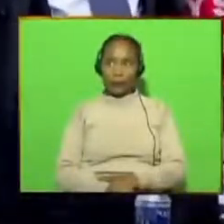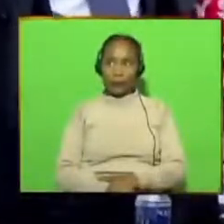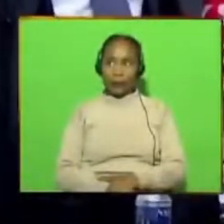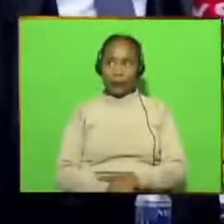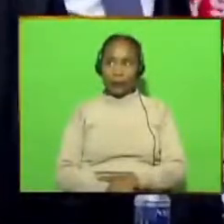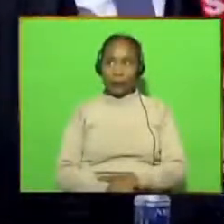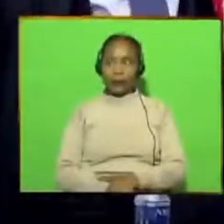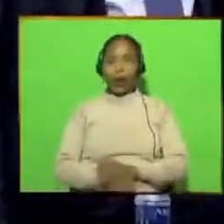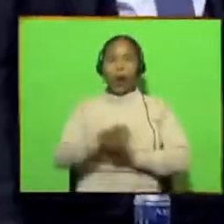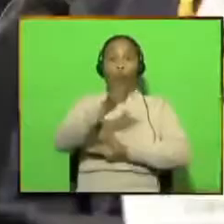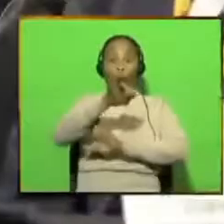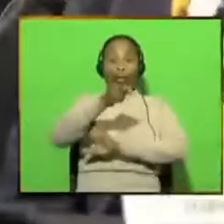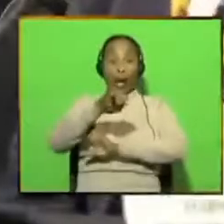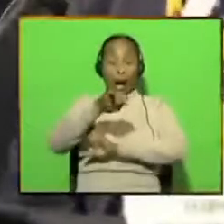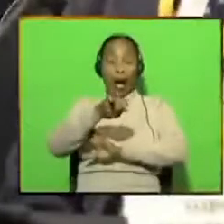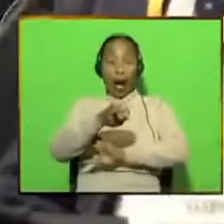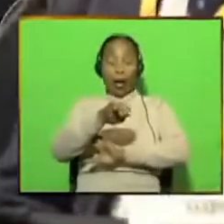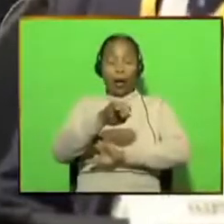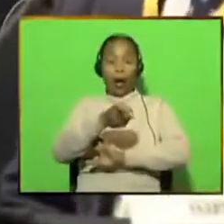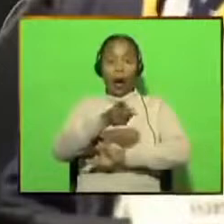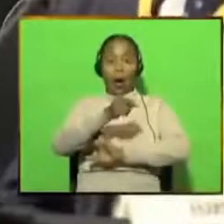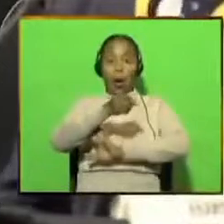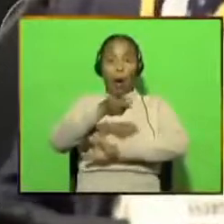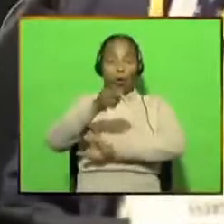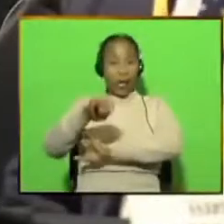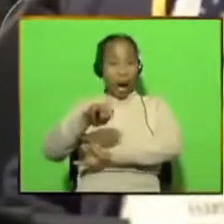Order, honorable members.